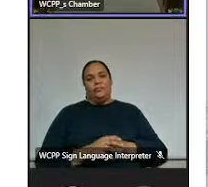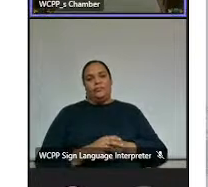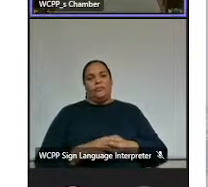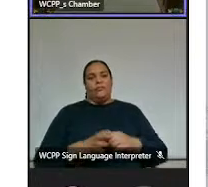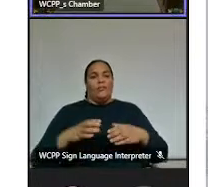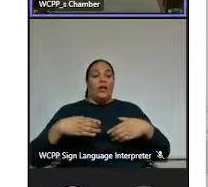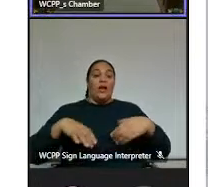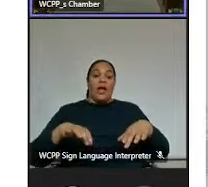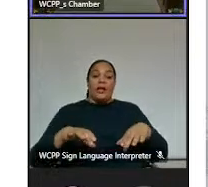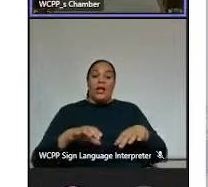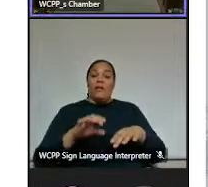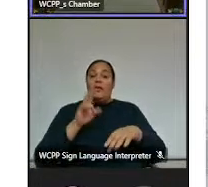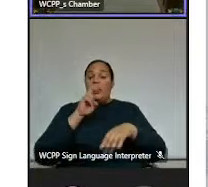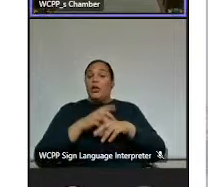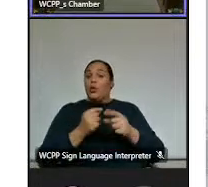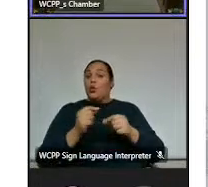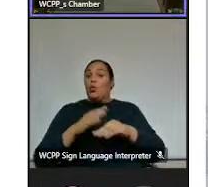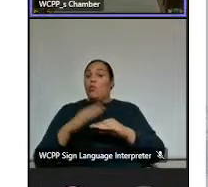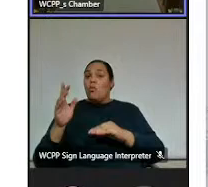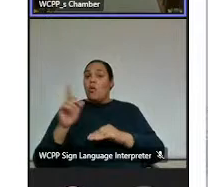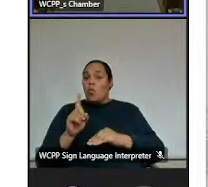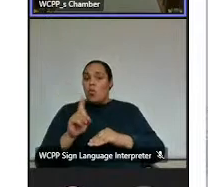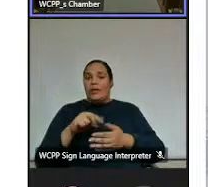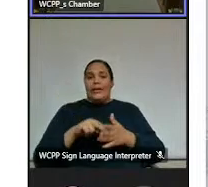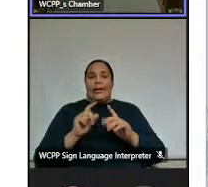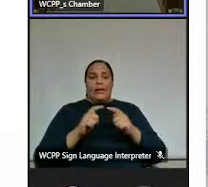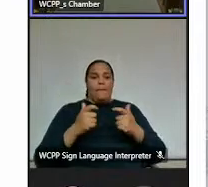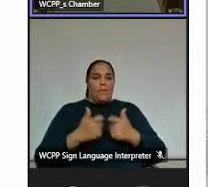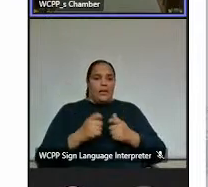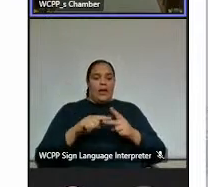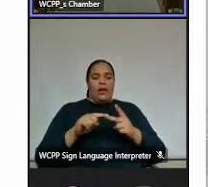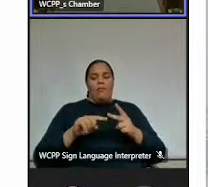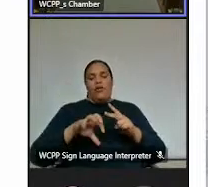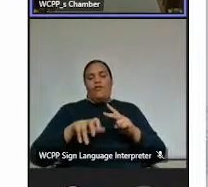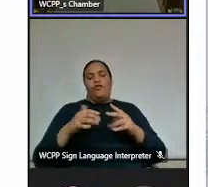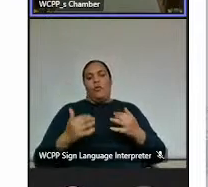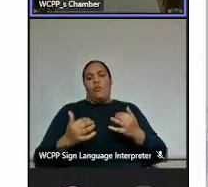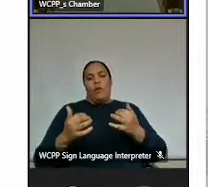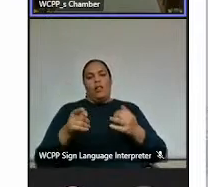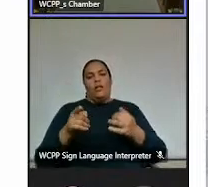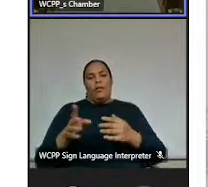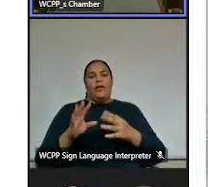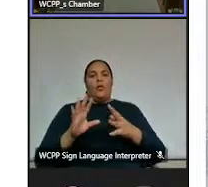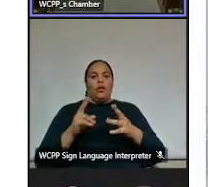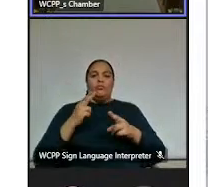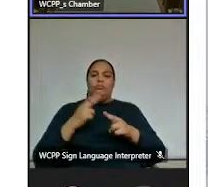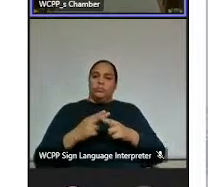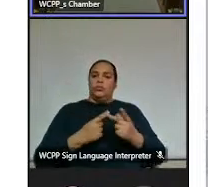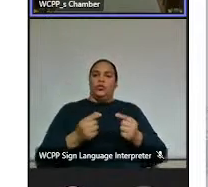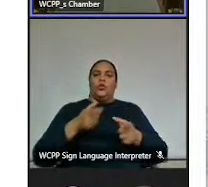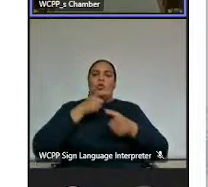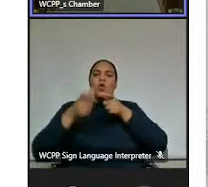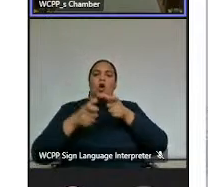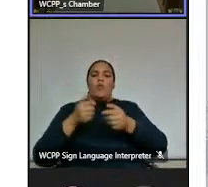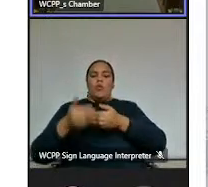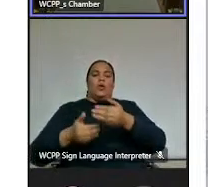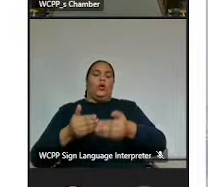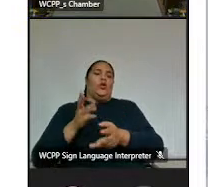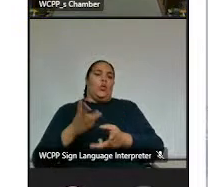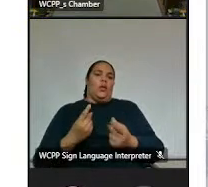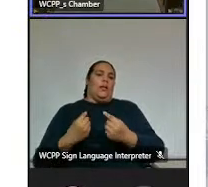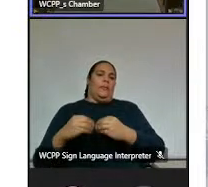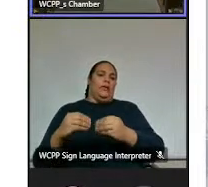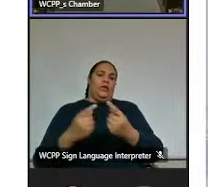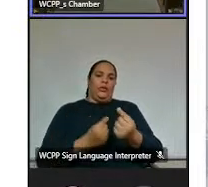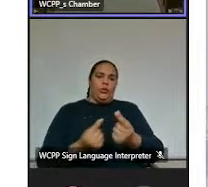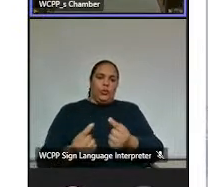Activities still to be undertaken. The Standing Committee and the Provincial Parliament will formally deal with comments and processes